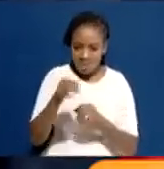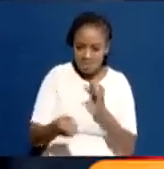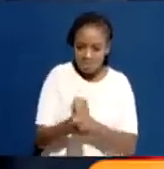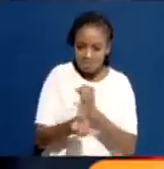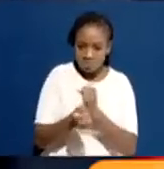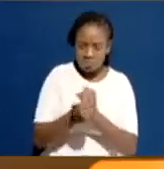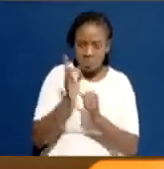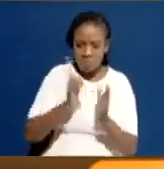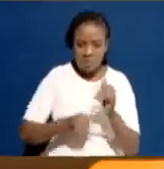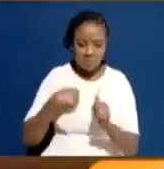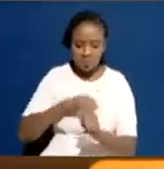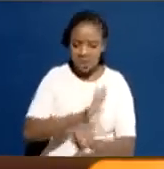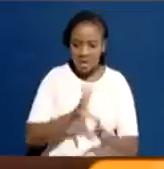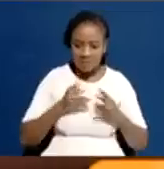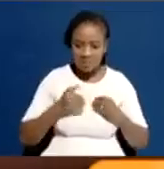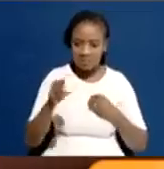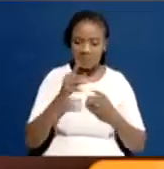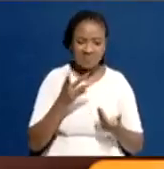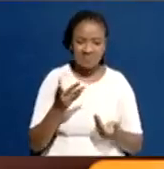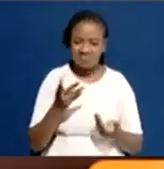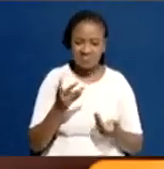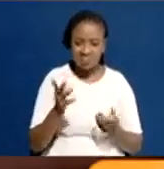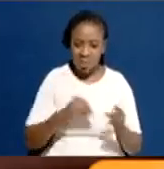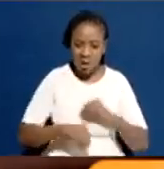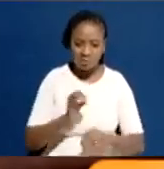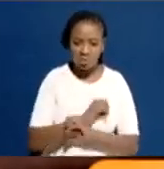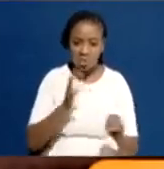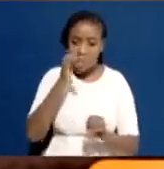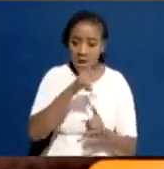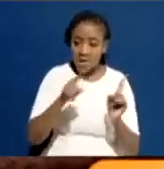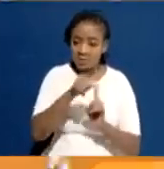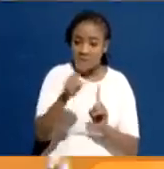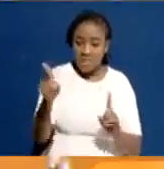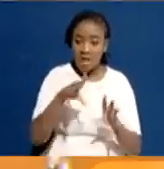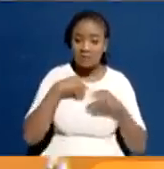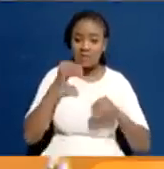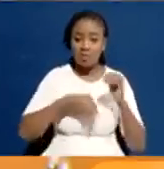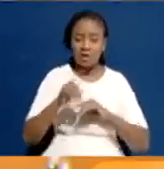described as tolerance for corruption that has created loopholes for tax evasion.